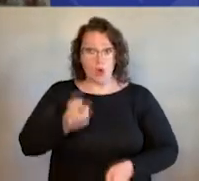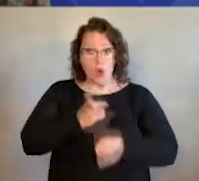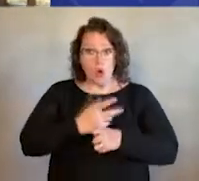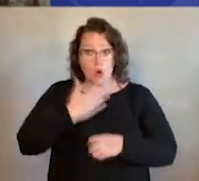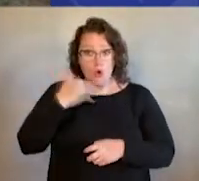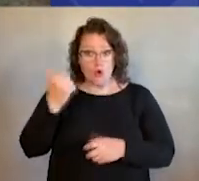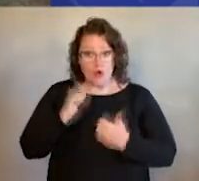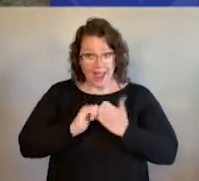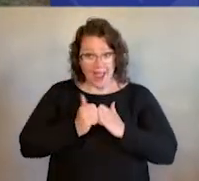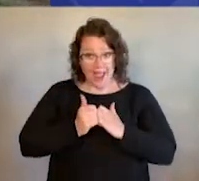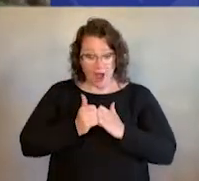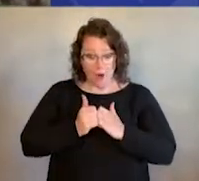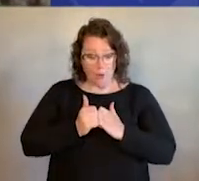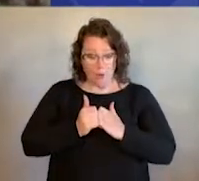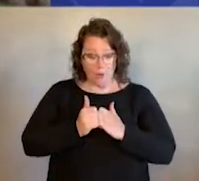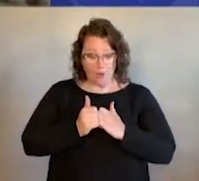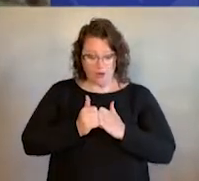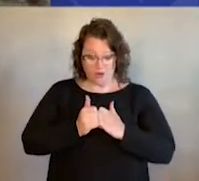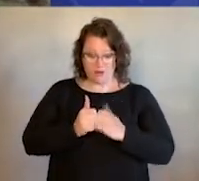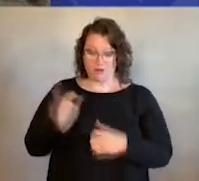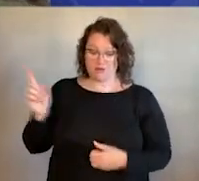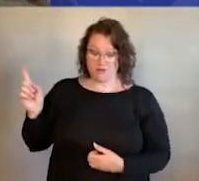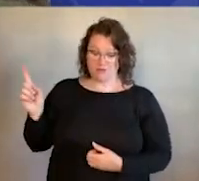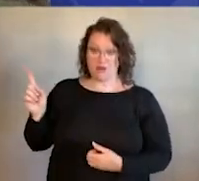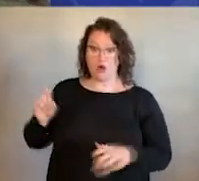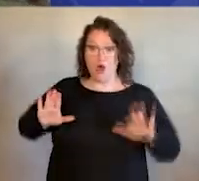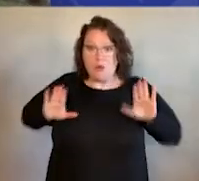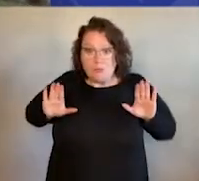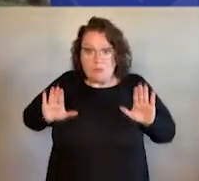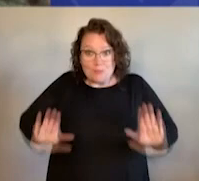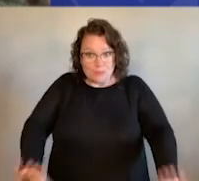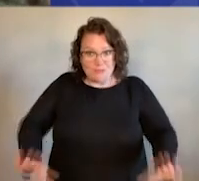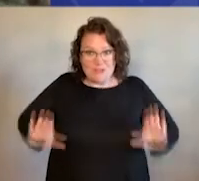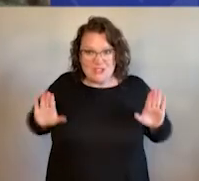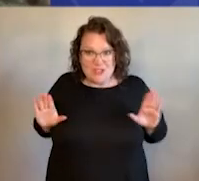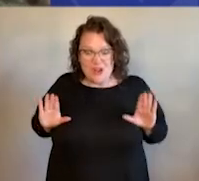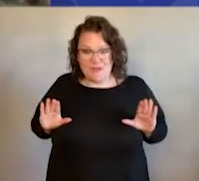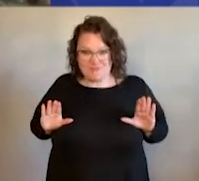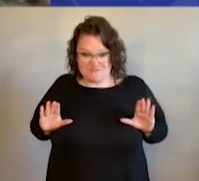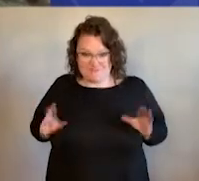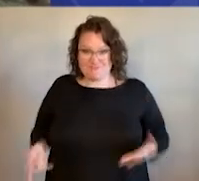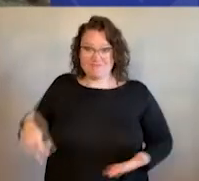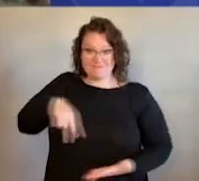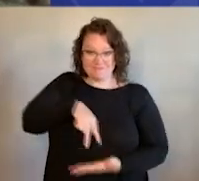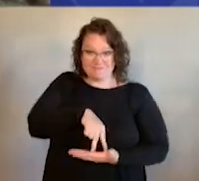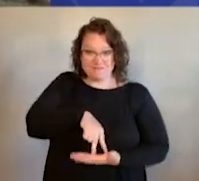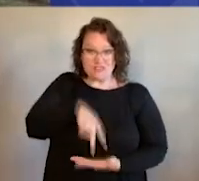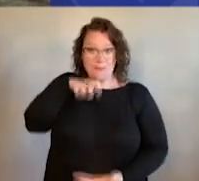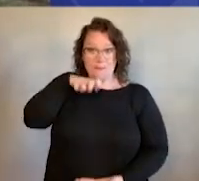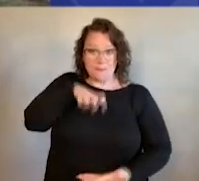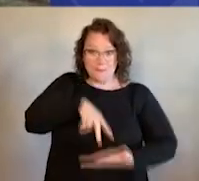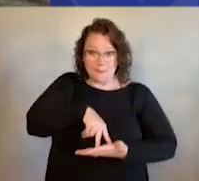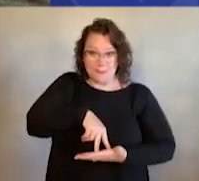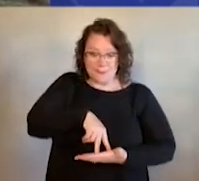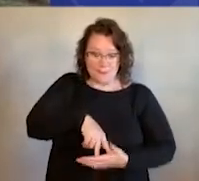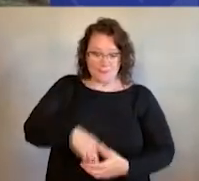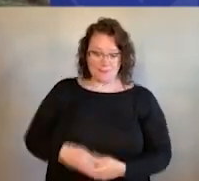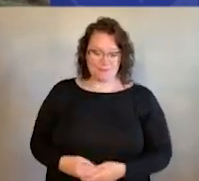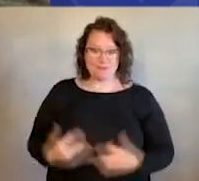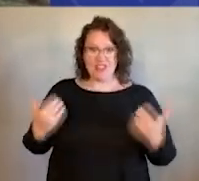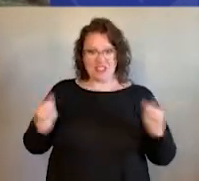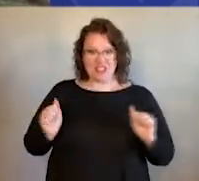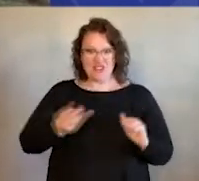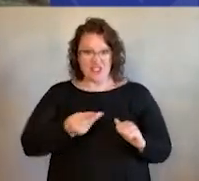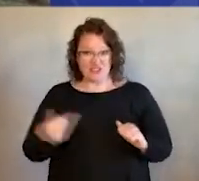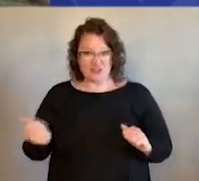harder, you can put your legs out, go down to a push-up, come back, jump to the sky. Let's try